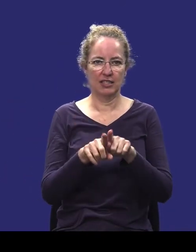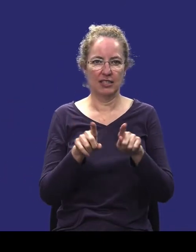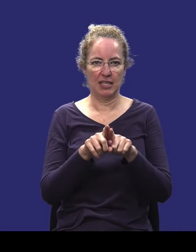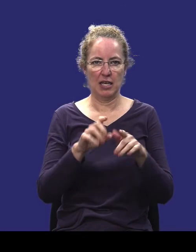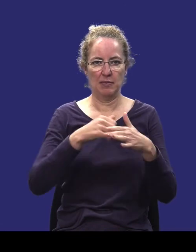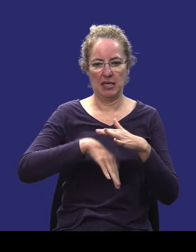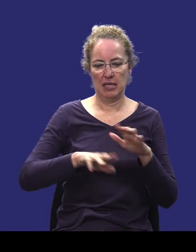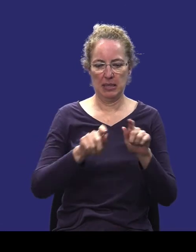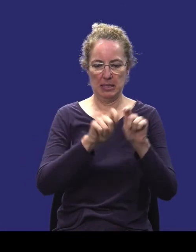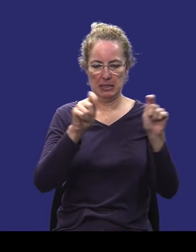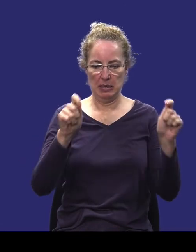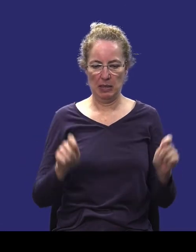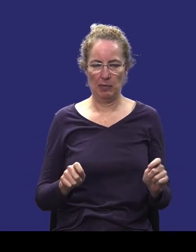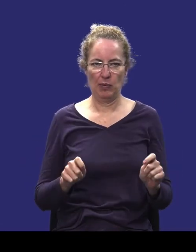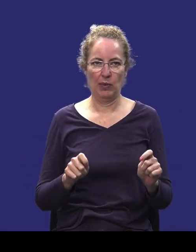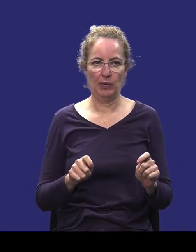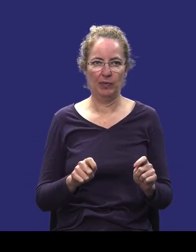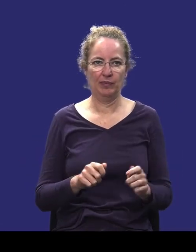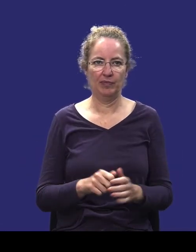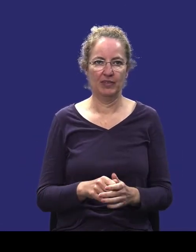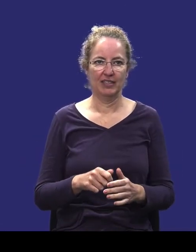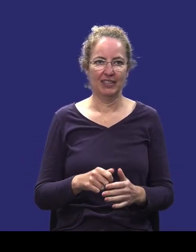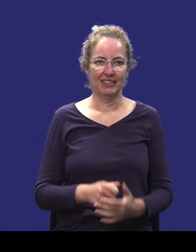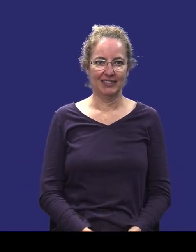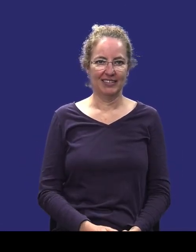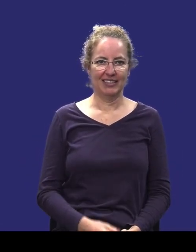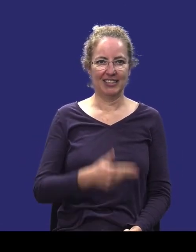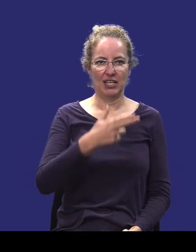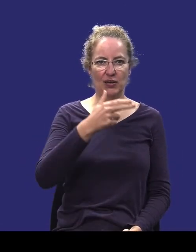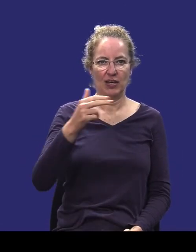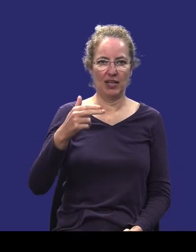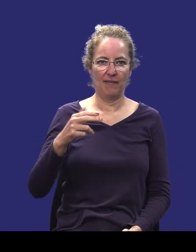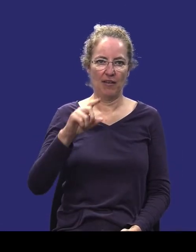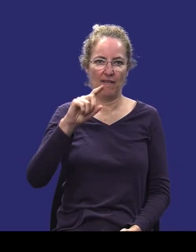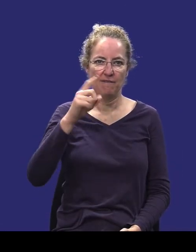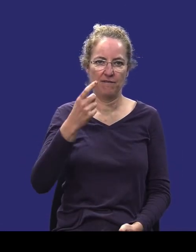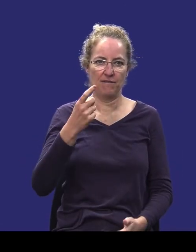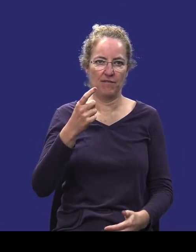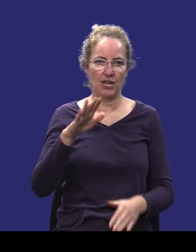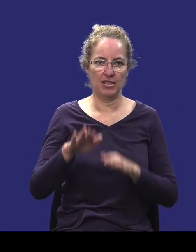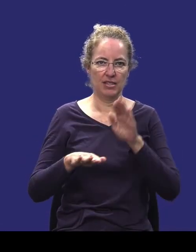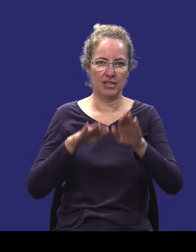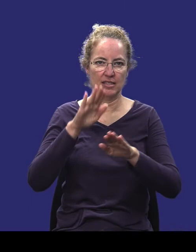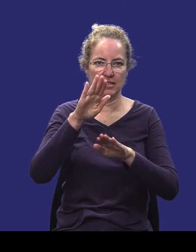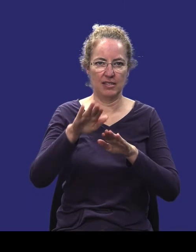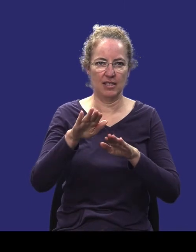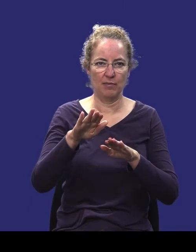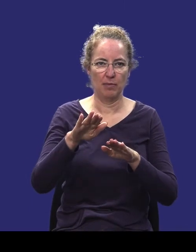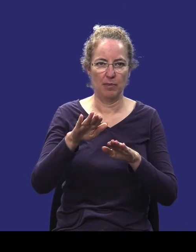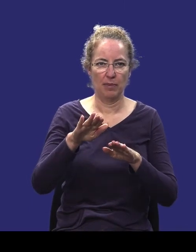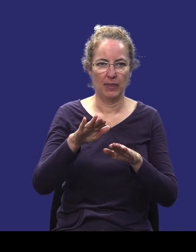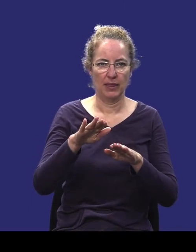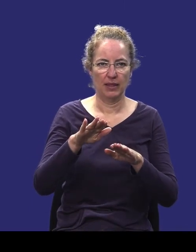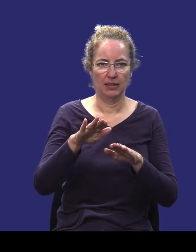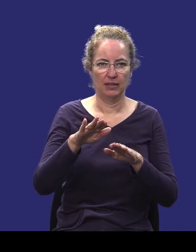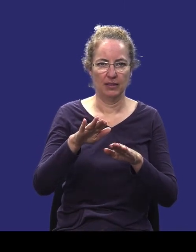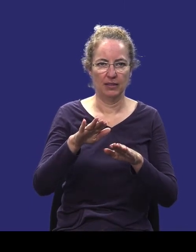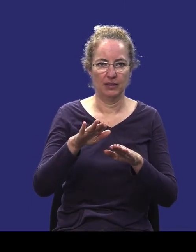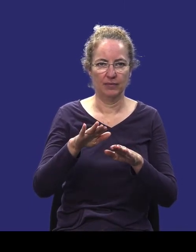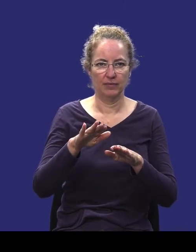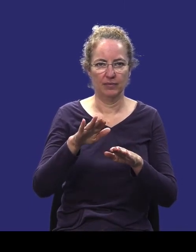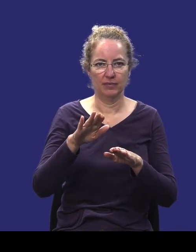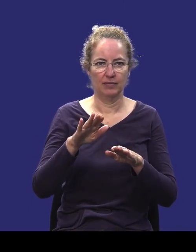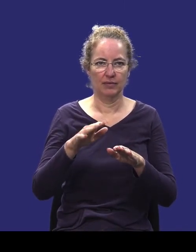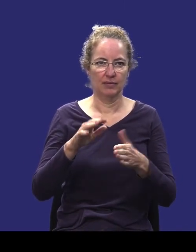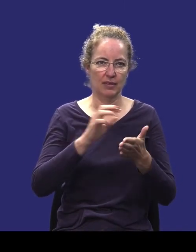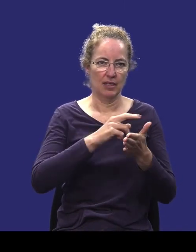this. Okay, let's get creative. For your first step, you need to carefully colour in the church,